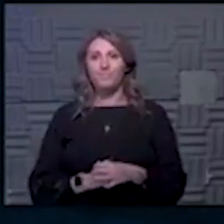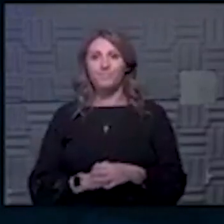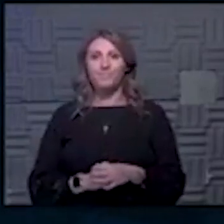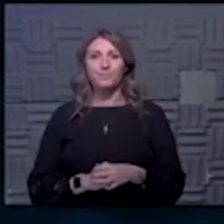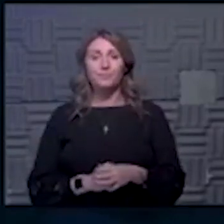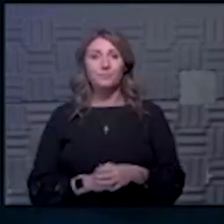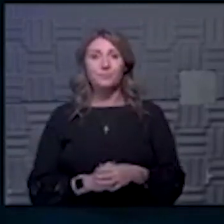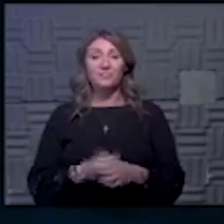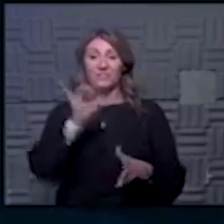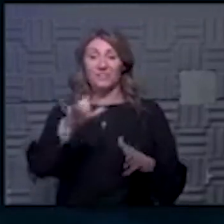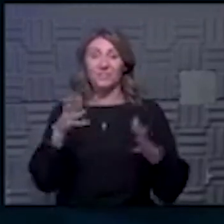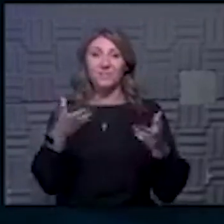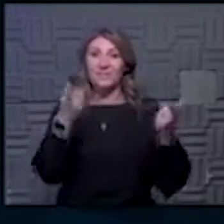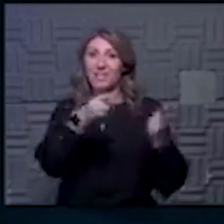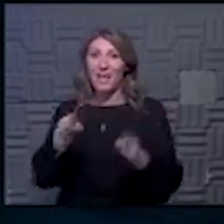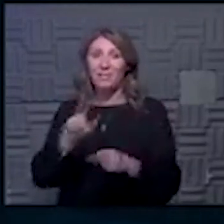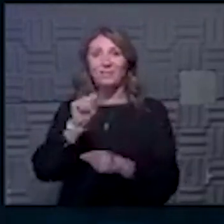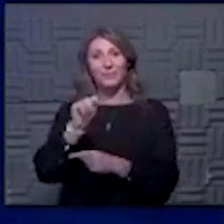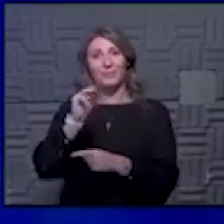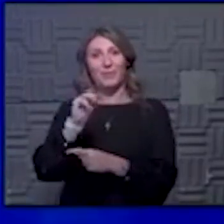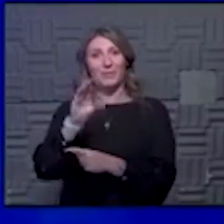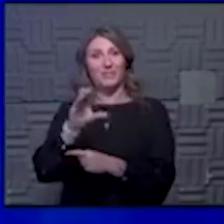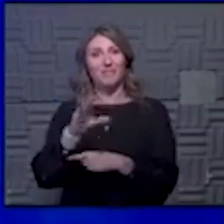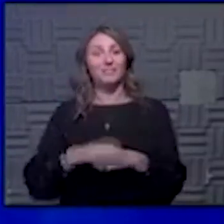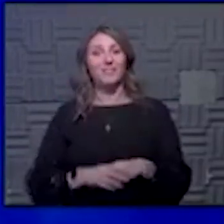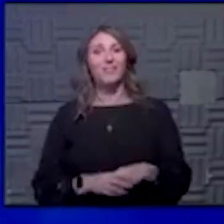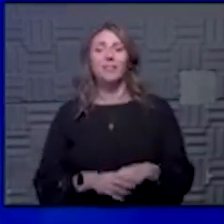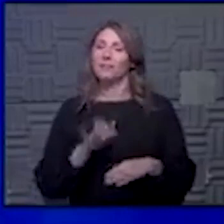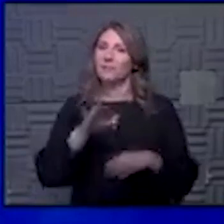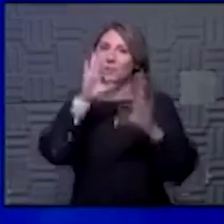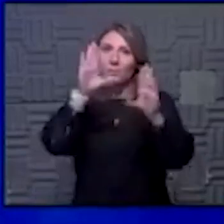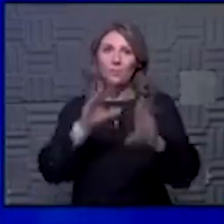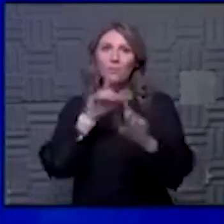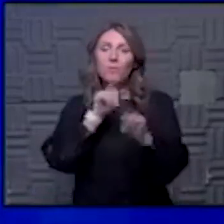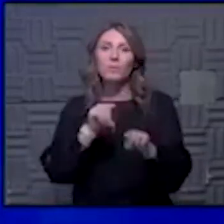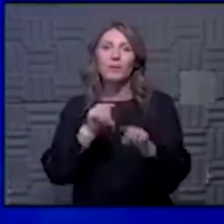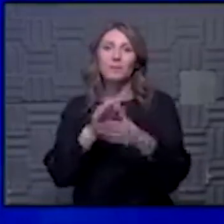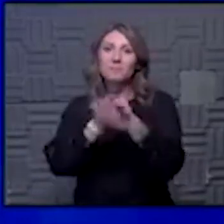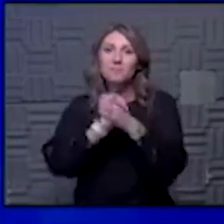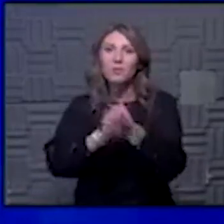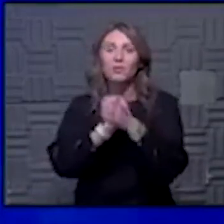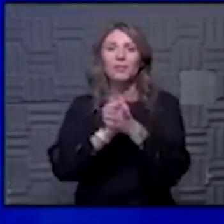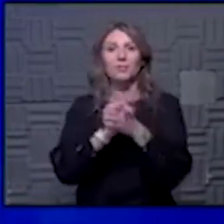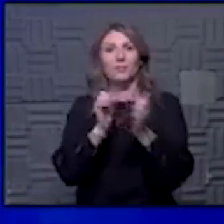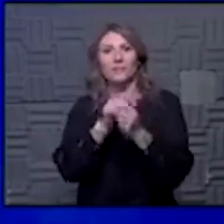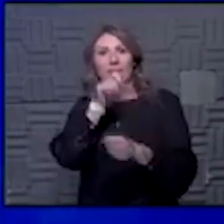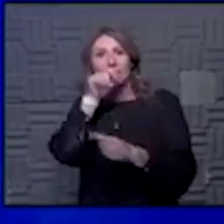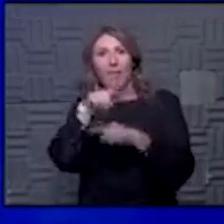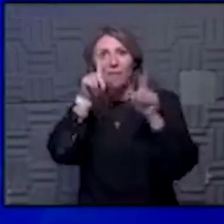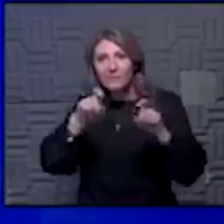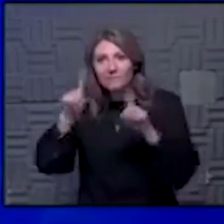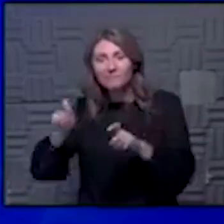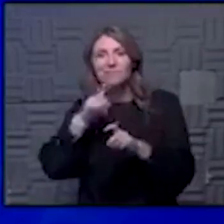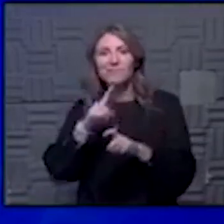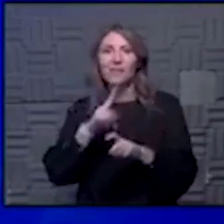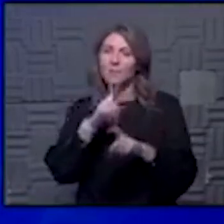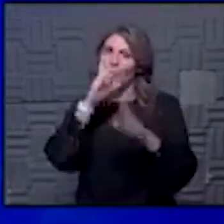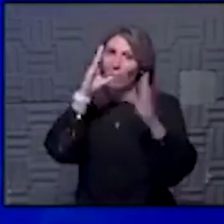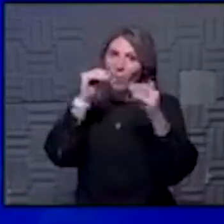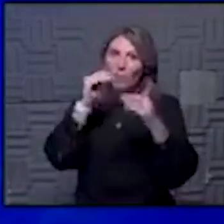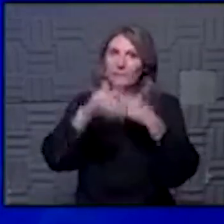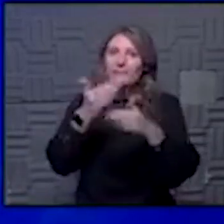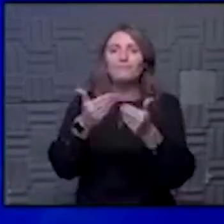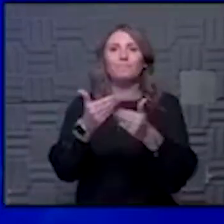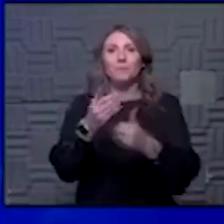Well, so that's thank what's you. going on at True. Yeah, that's a great report, and congratulations on getting the saliva thing. Hope that gets up and going soon for you. That's awesome. I